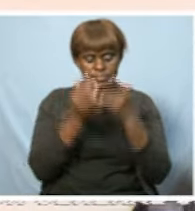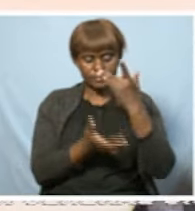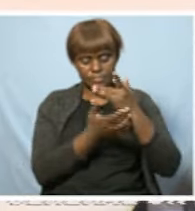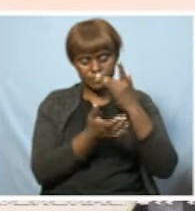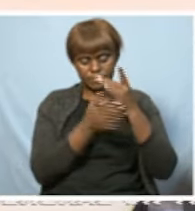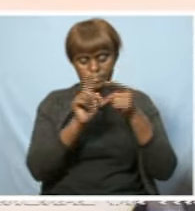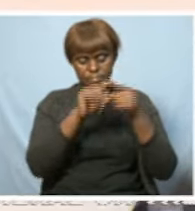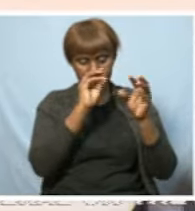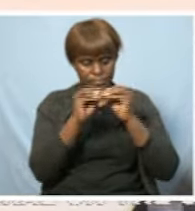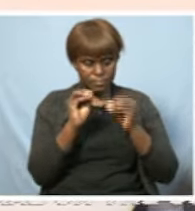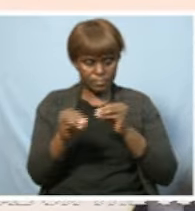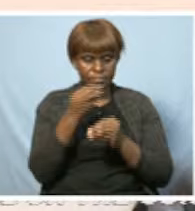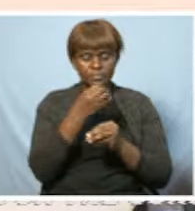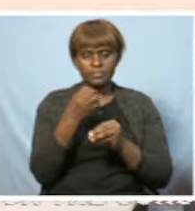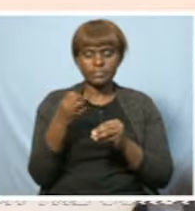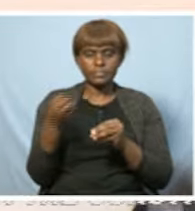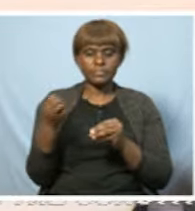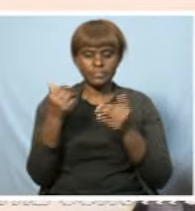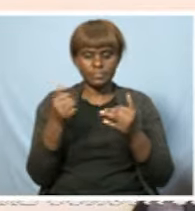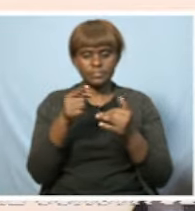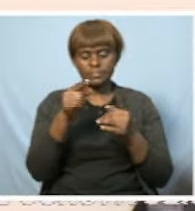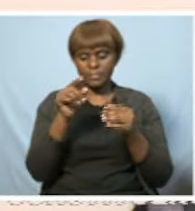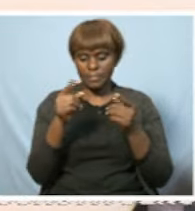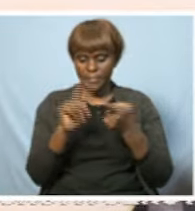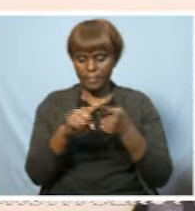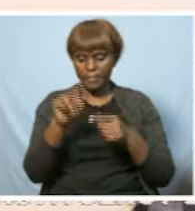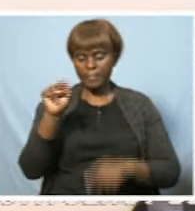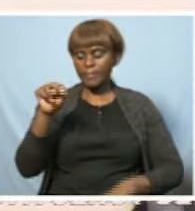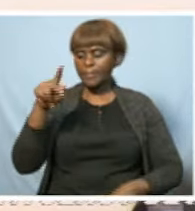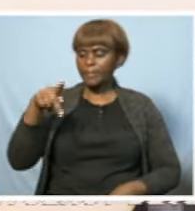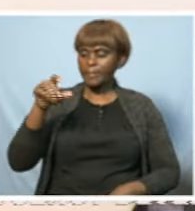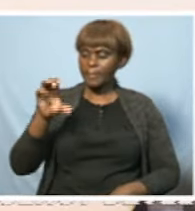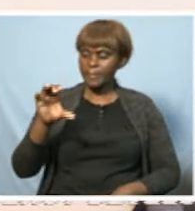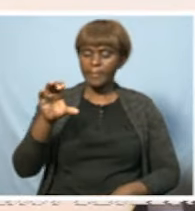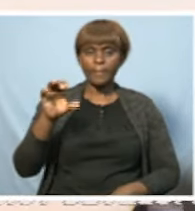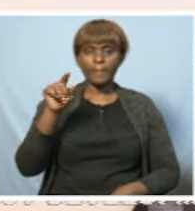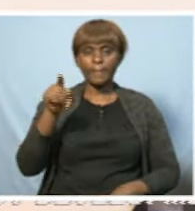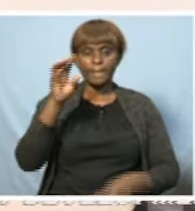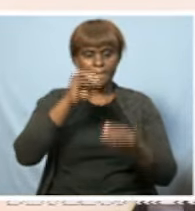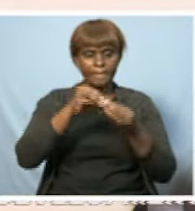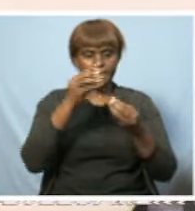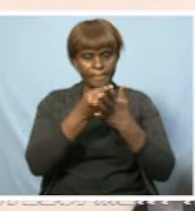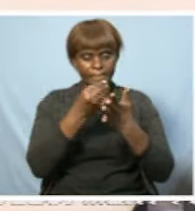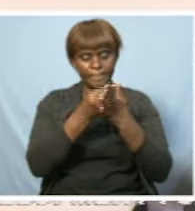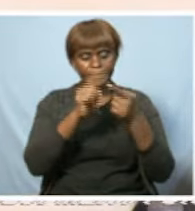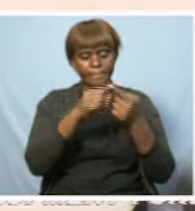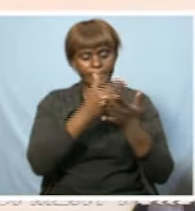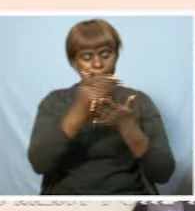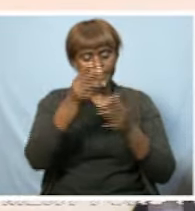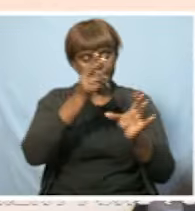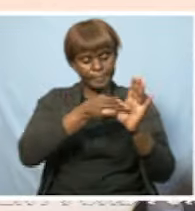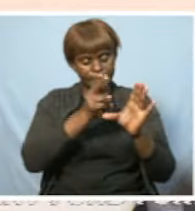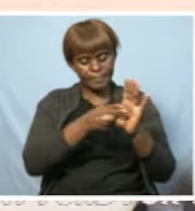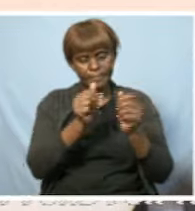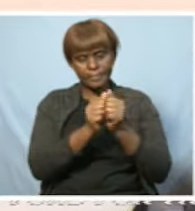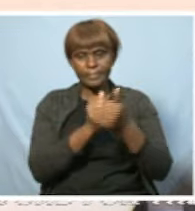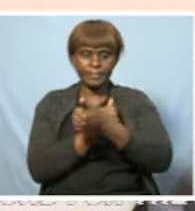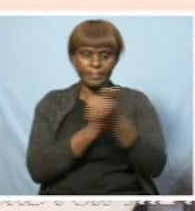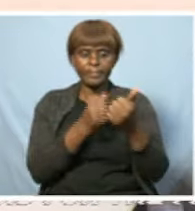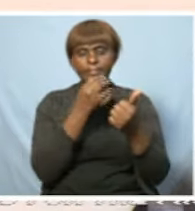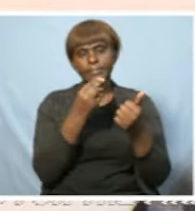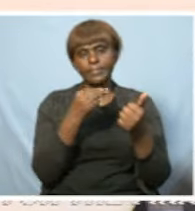the equipment. Winsimbo MPC lacked additional funds to purchase fuel, lubricants, and input